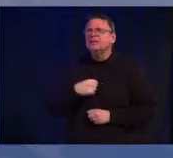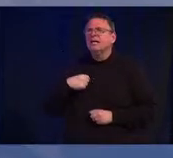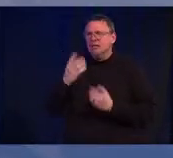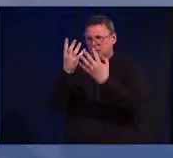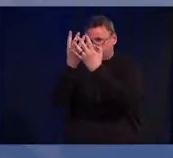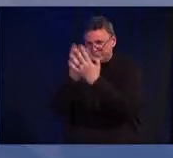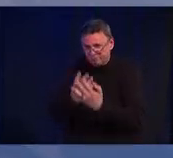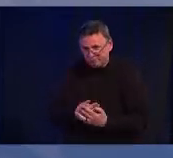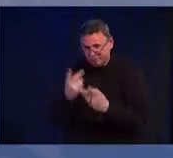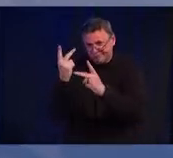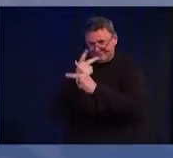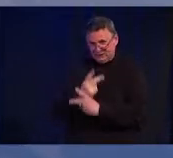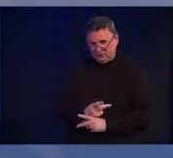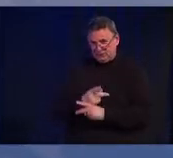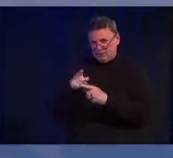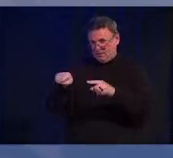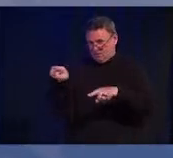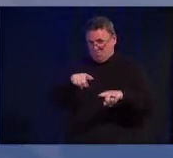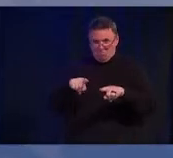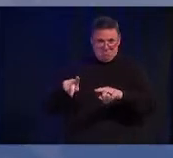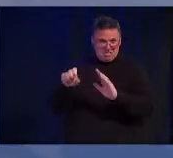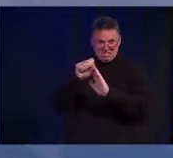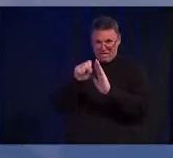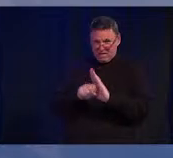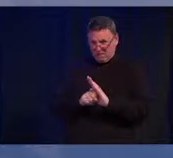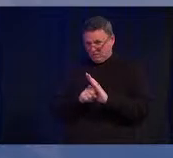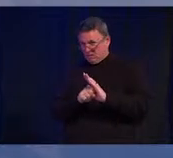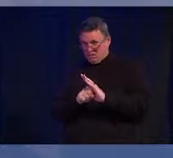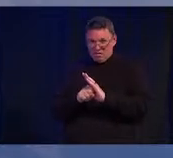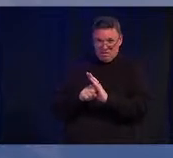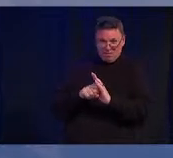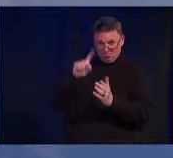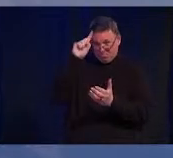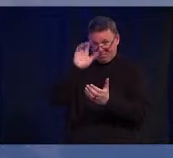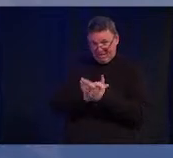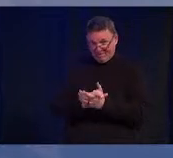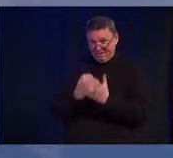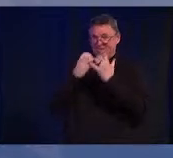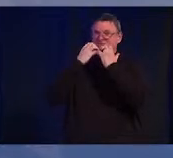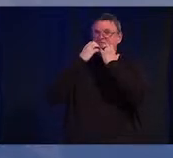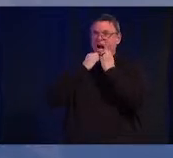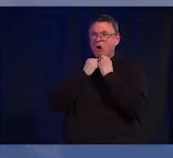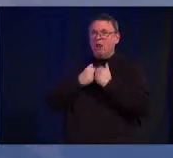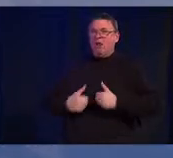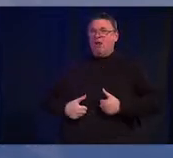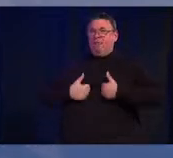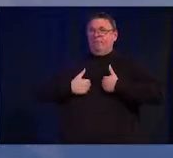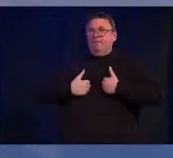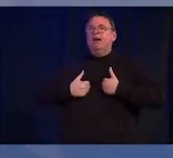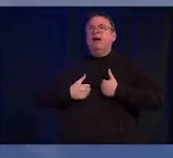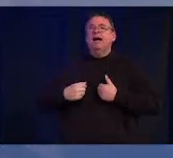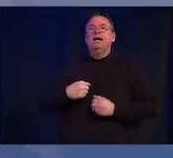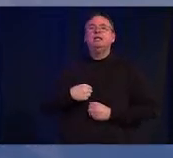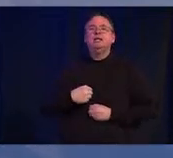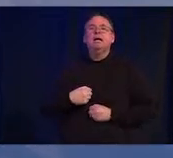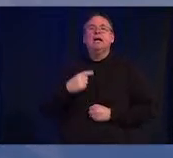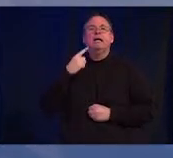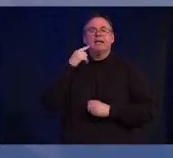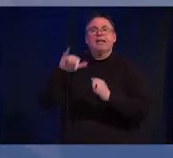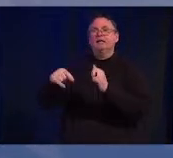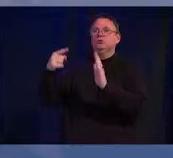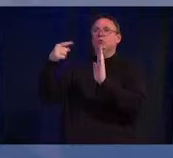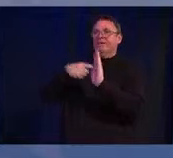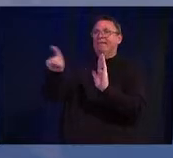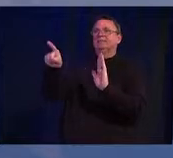people of this state. And when you believe in the sanctity of life, I think it was reflected in a way that put